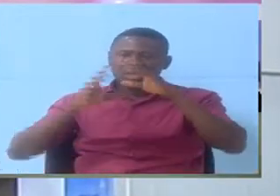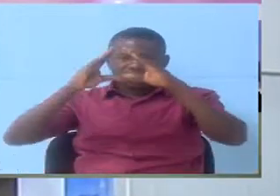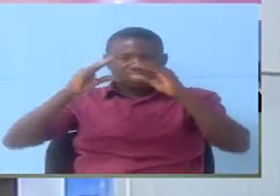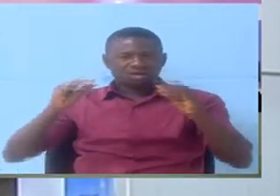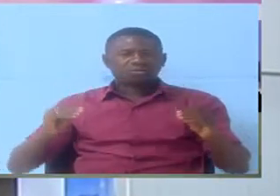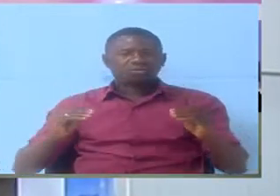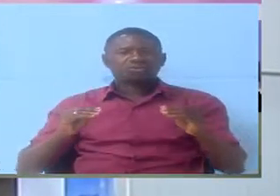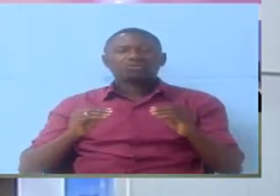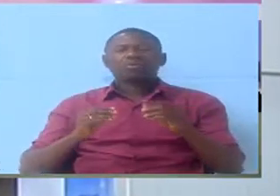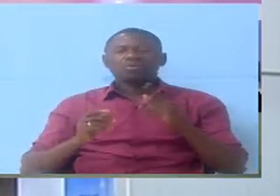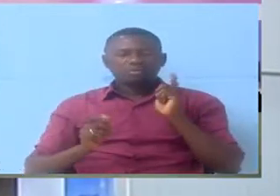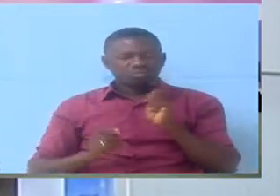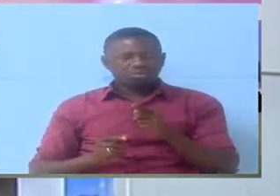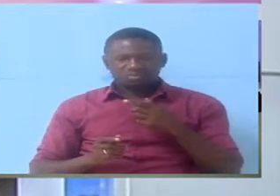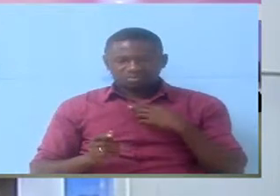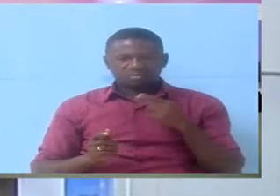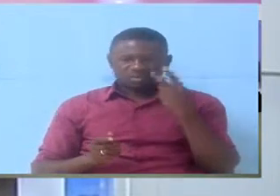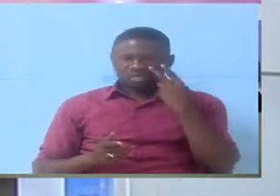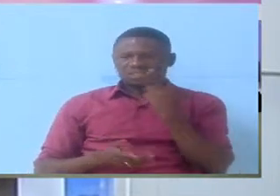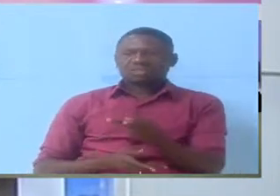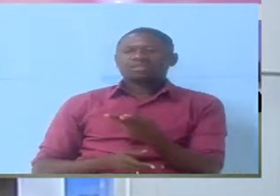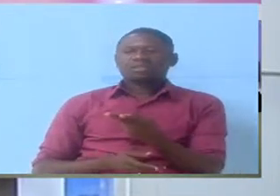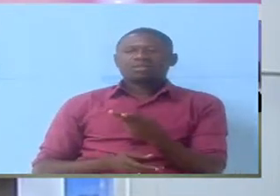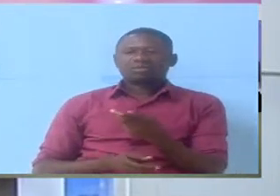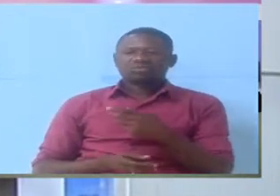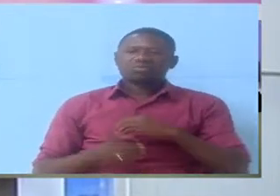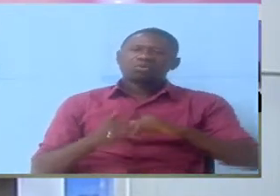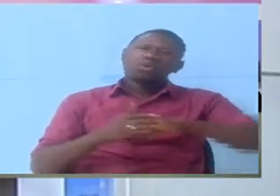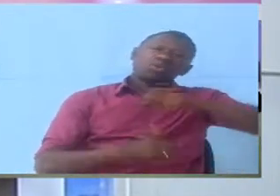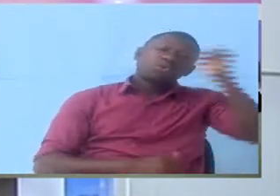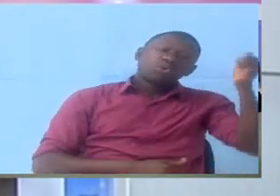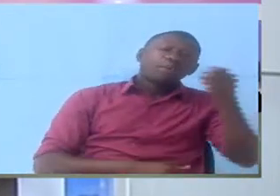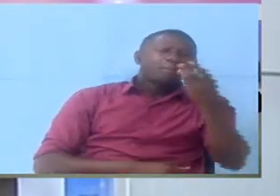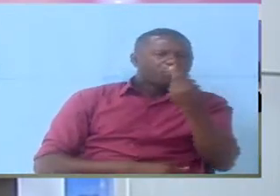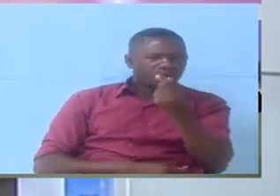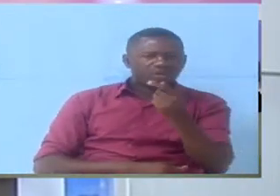But I have found some foreign currencies on them.